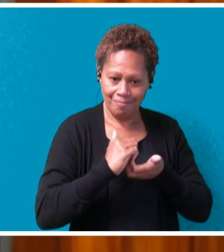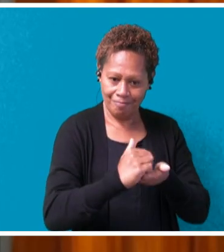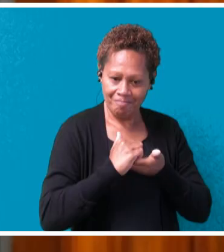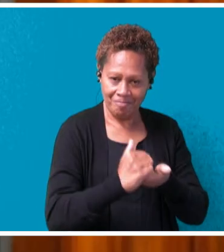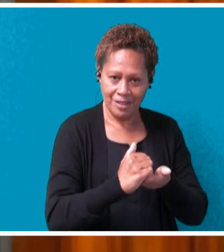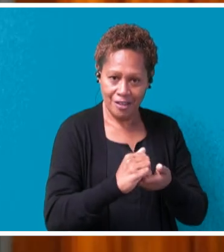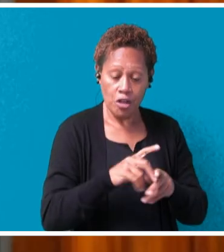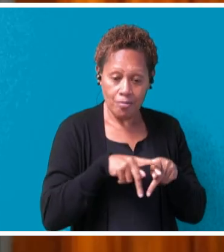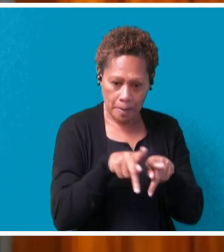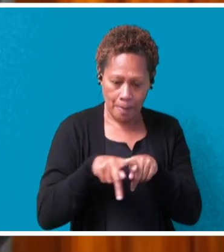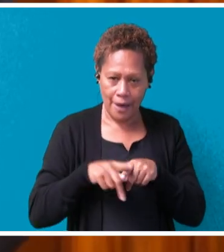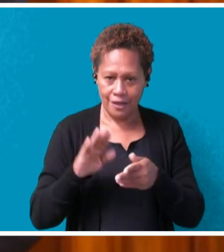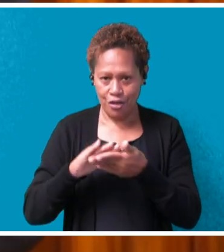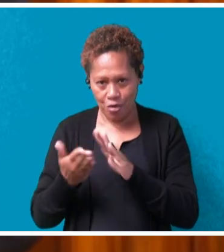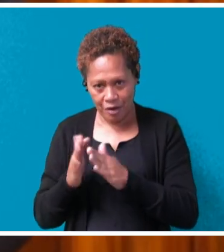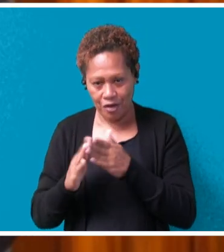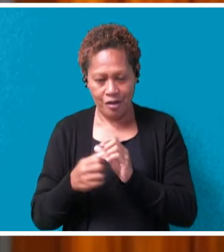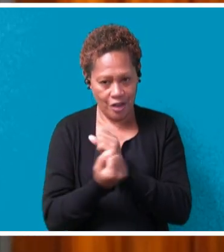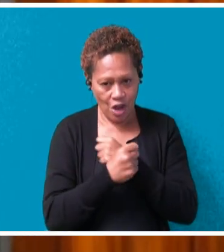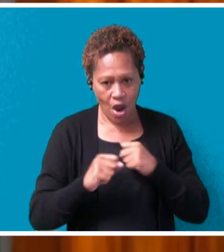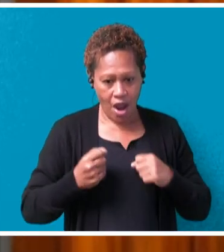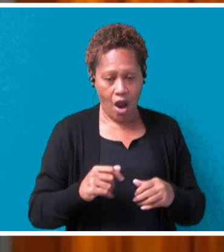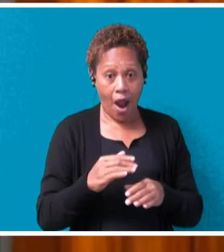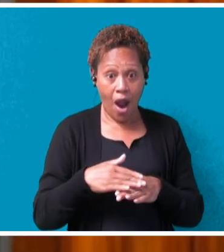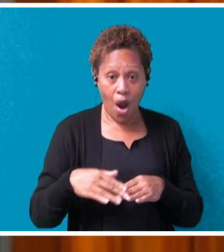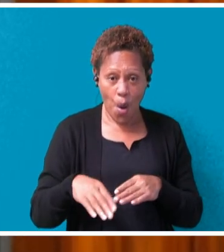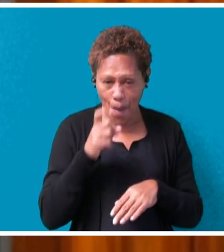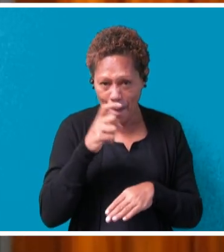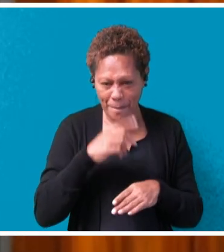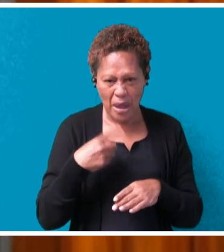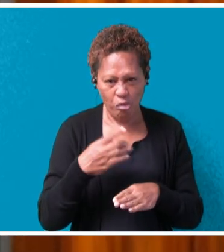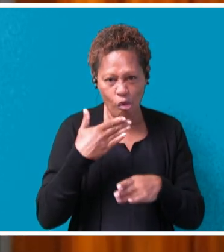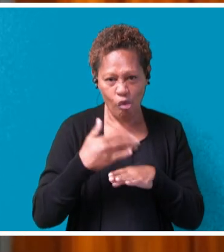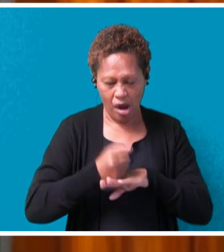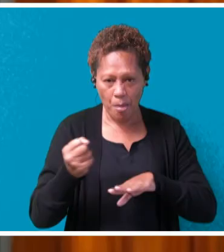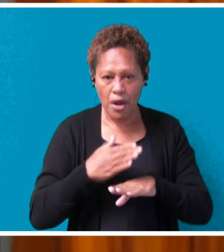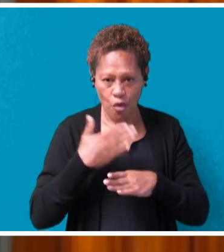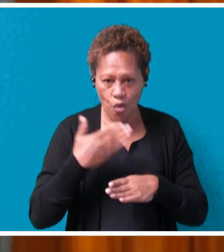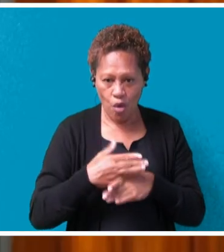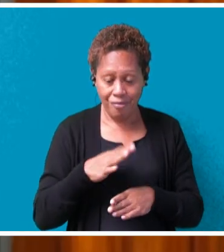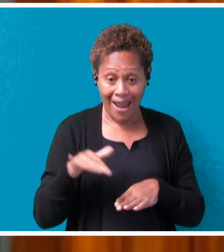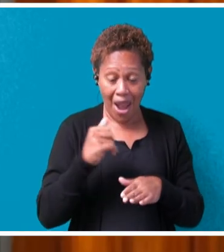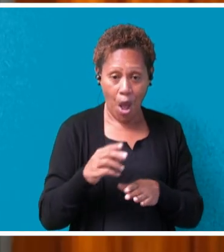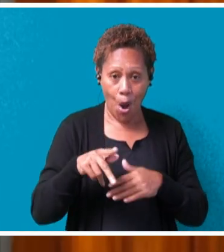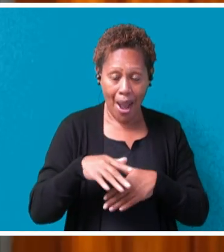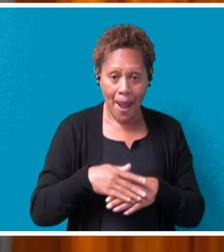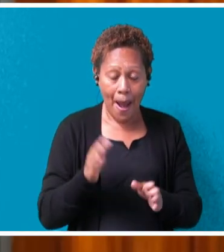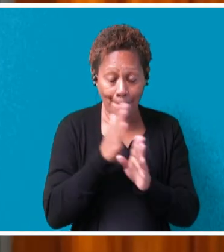of our communities, our civil society, our faith organization, our private sector, and every citizen.